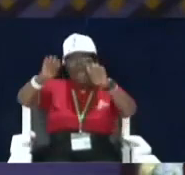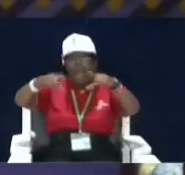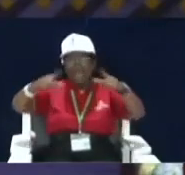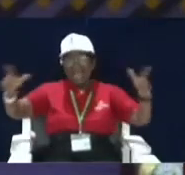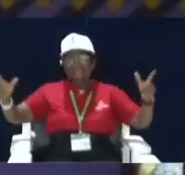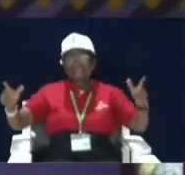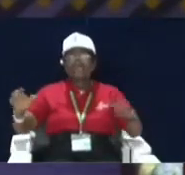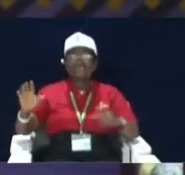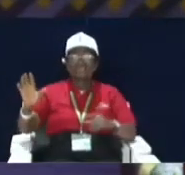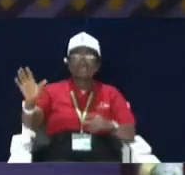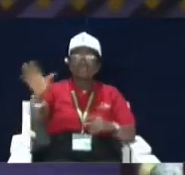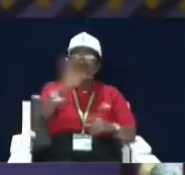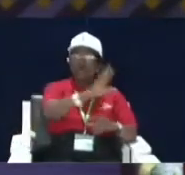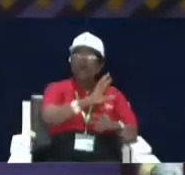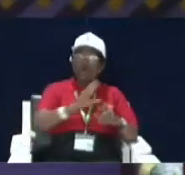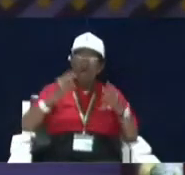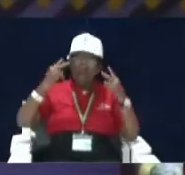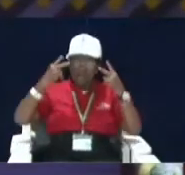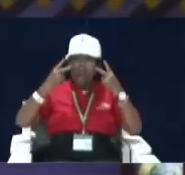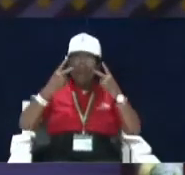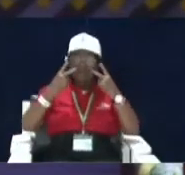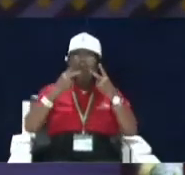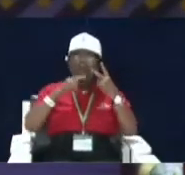enlarging your vision,